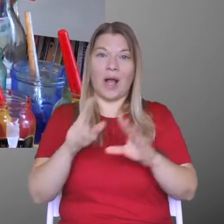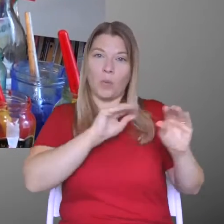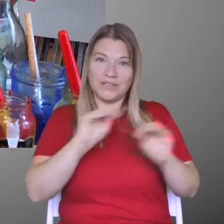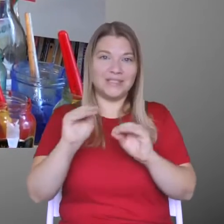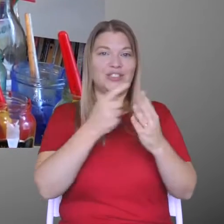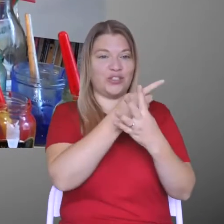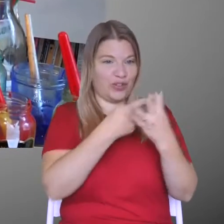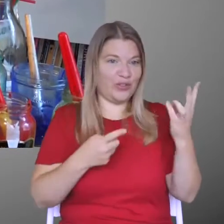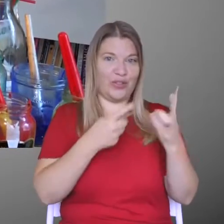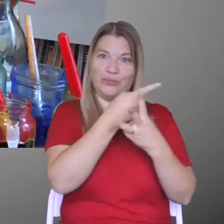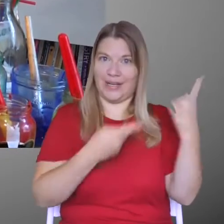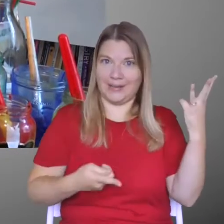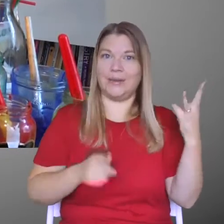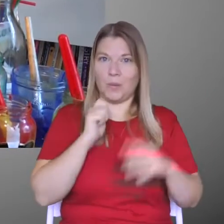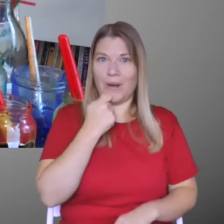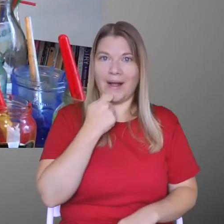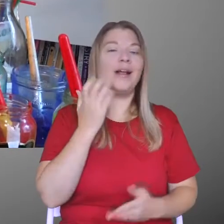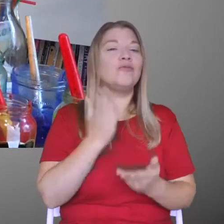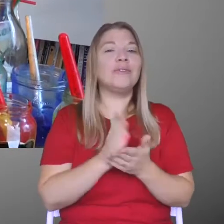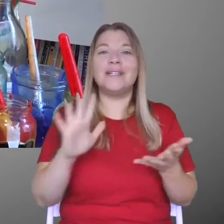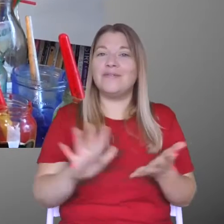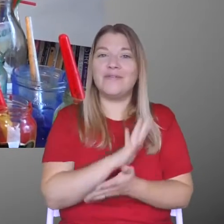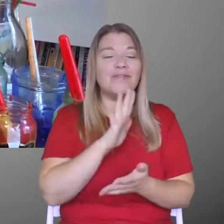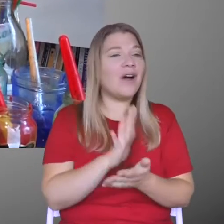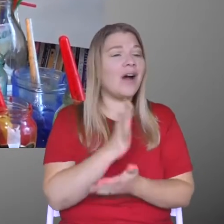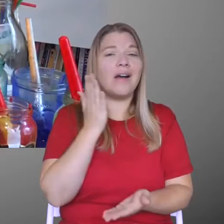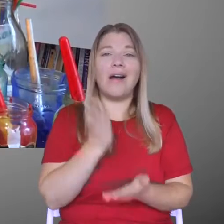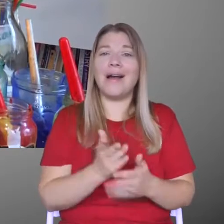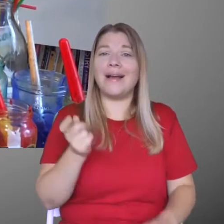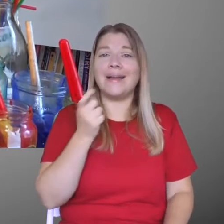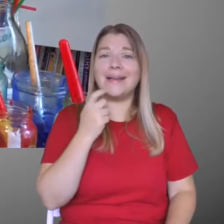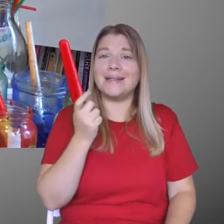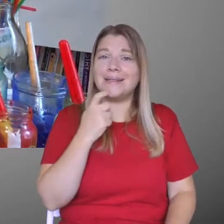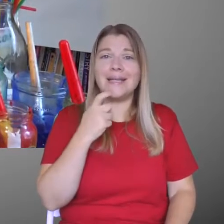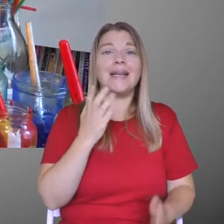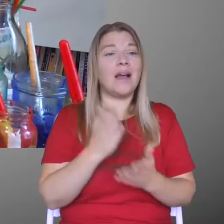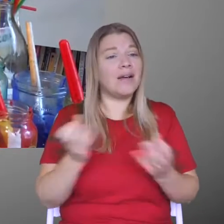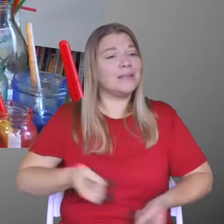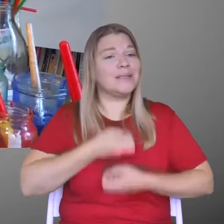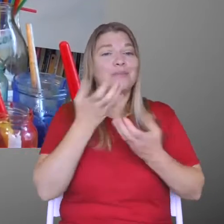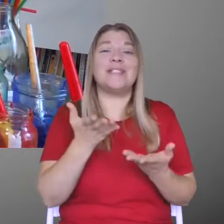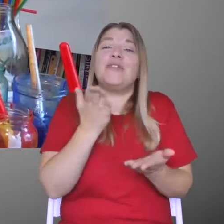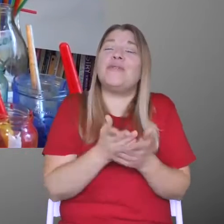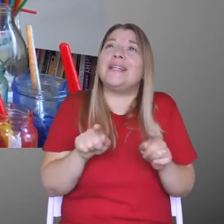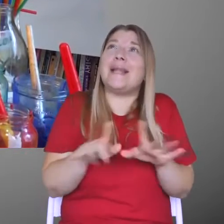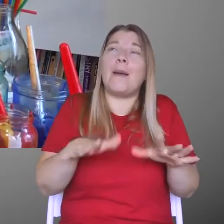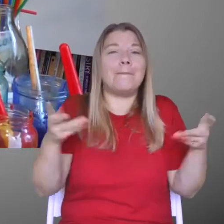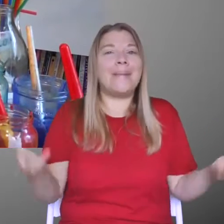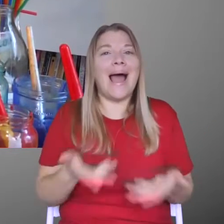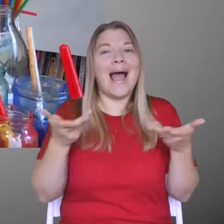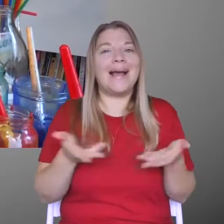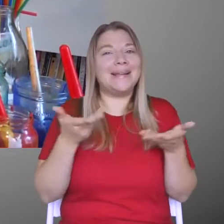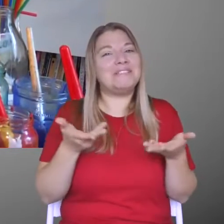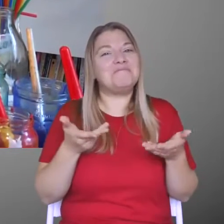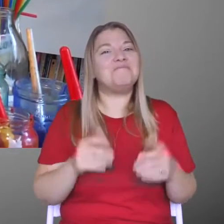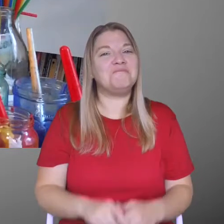because it is really fun, it's really easy and it's very, very, very expressive. It's playing really.